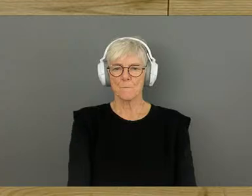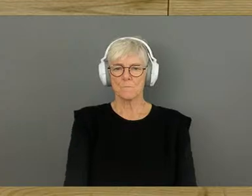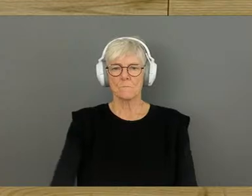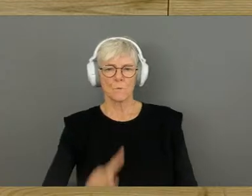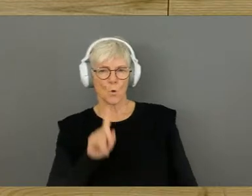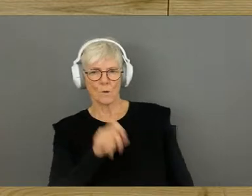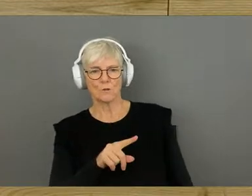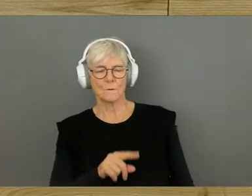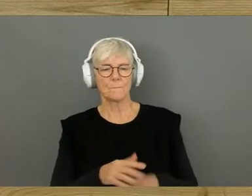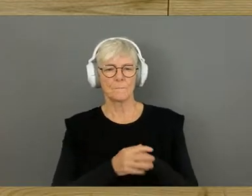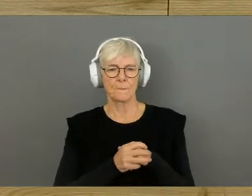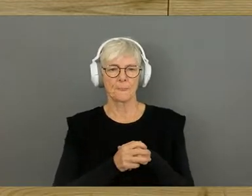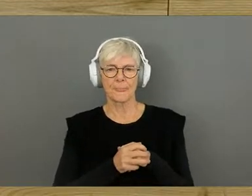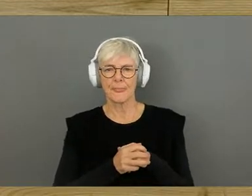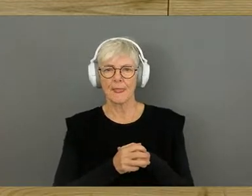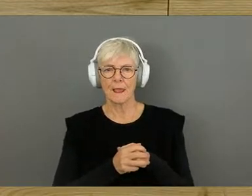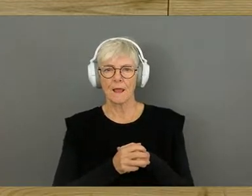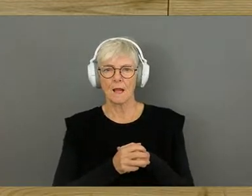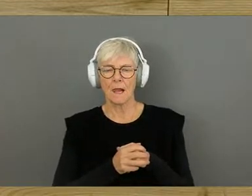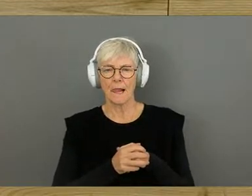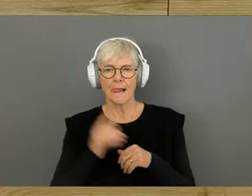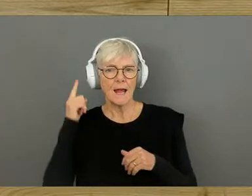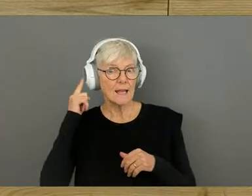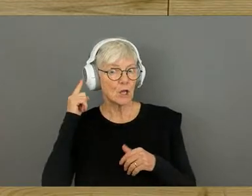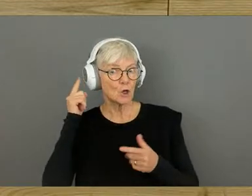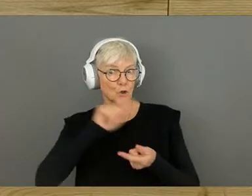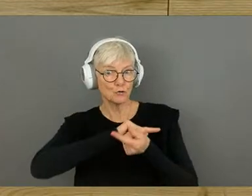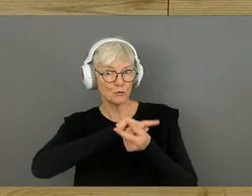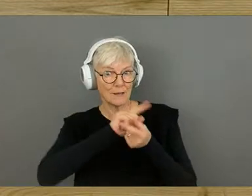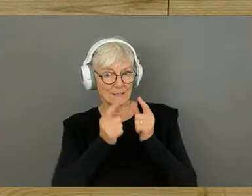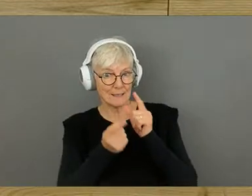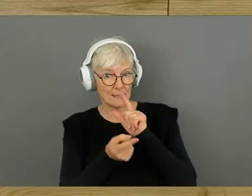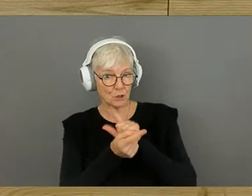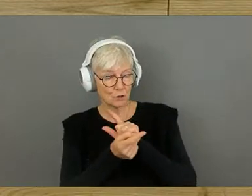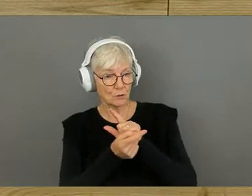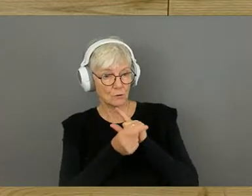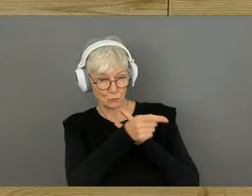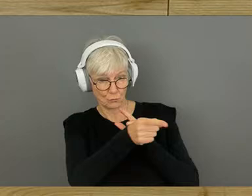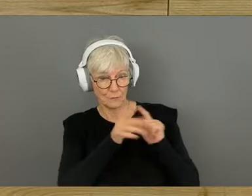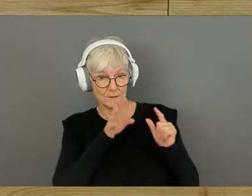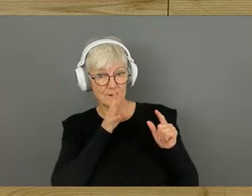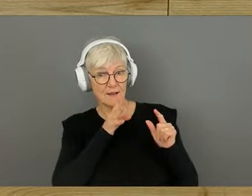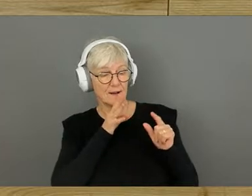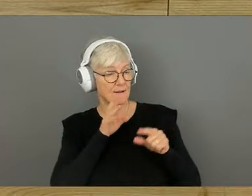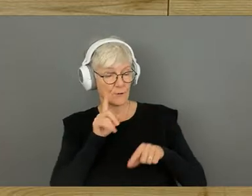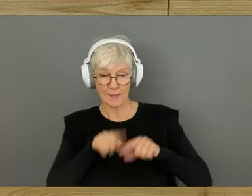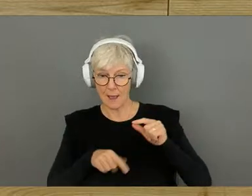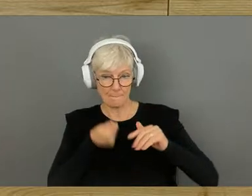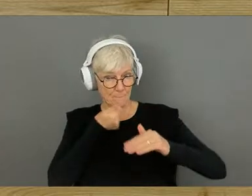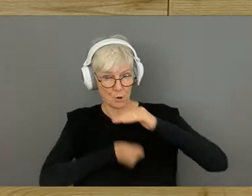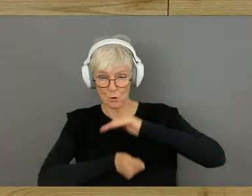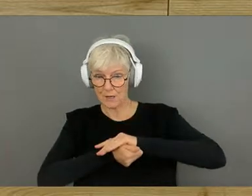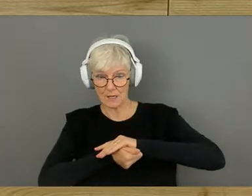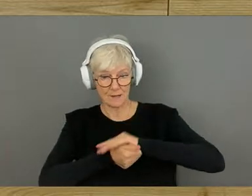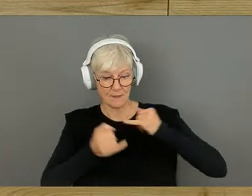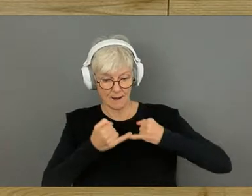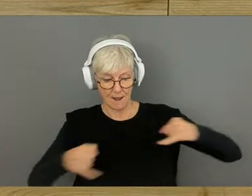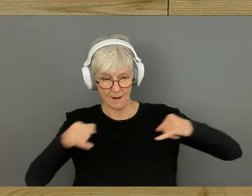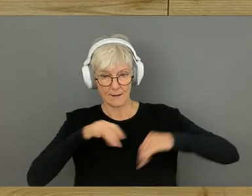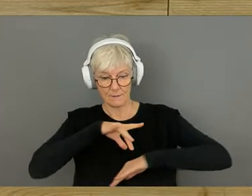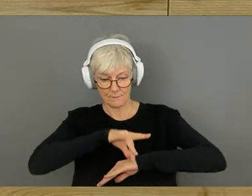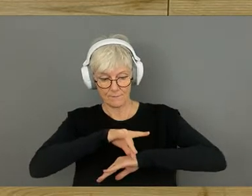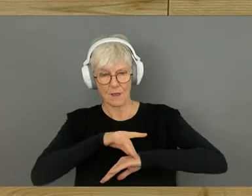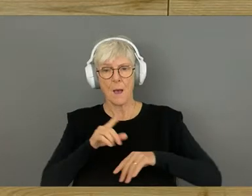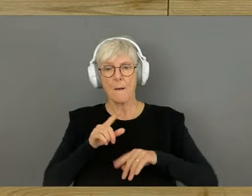So I hear the translation, it's not very practical. So I'm just wondering when the problem will be resolved on your website. Will it